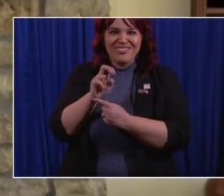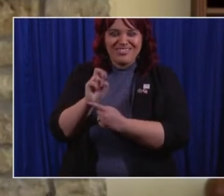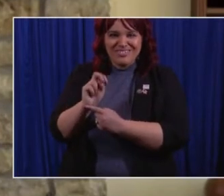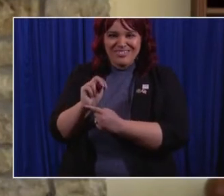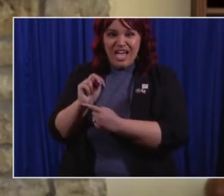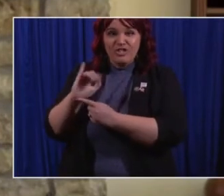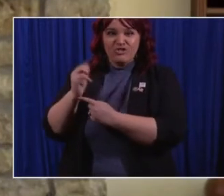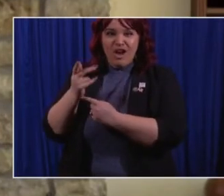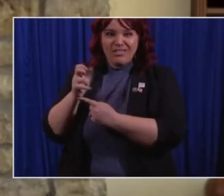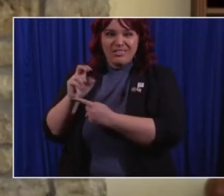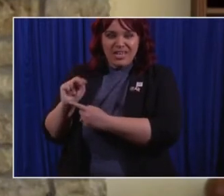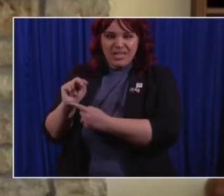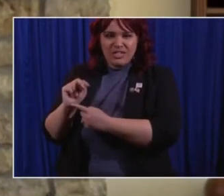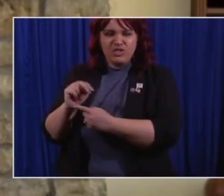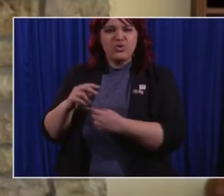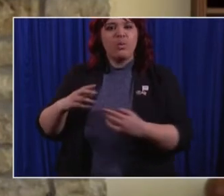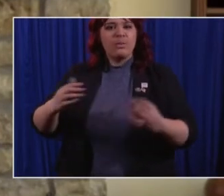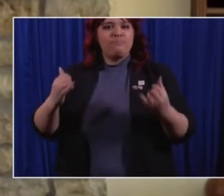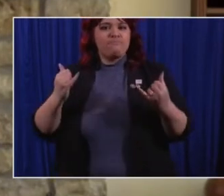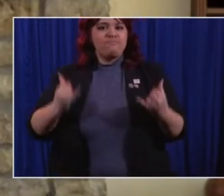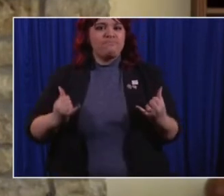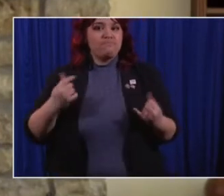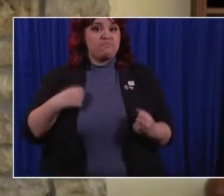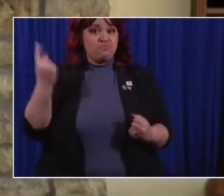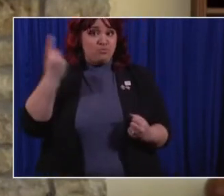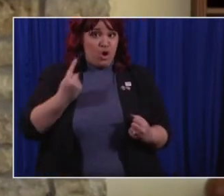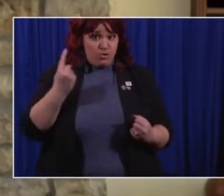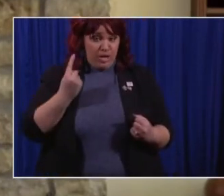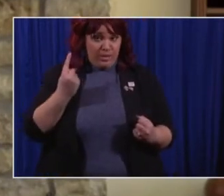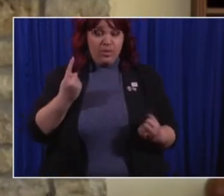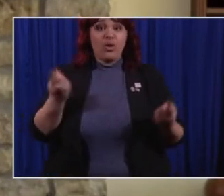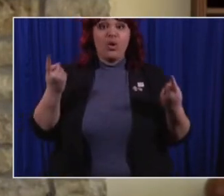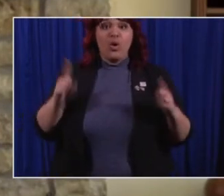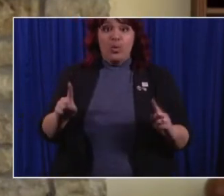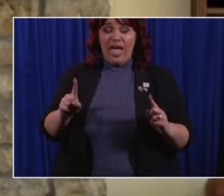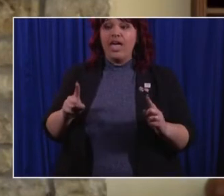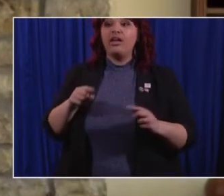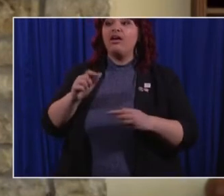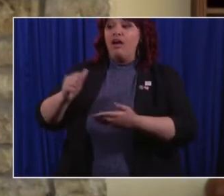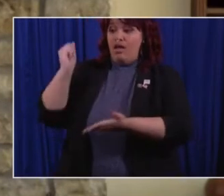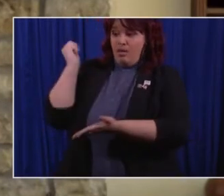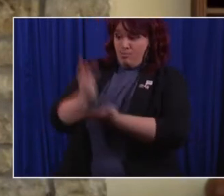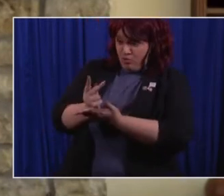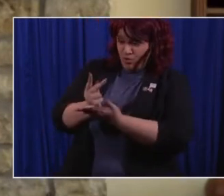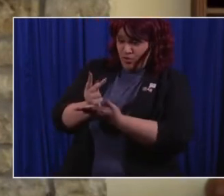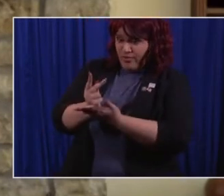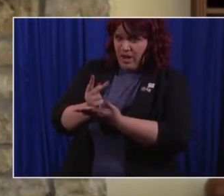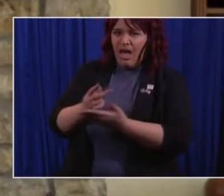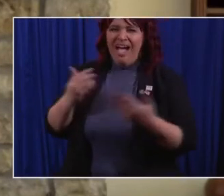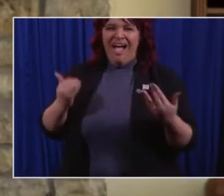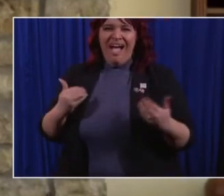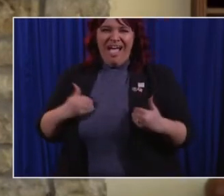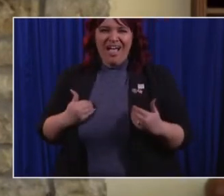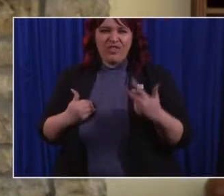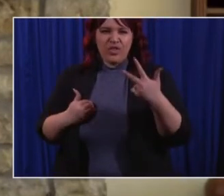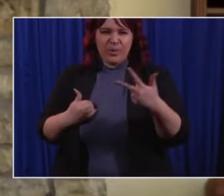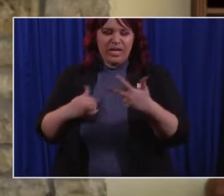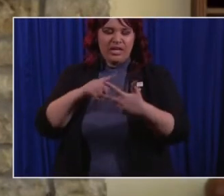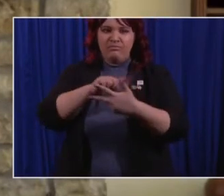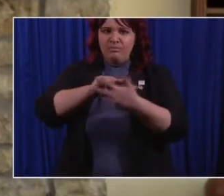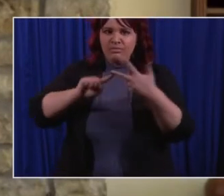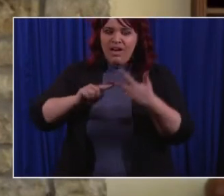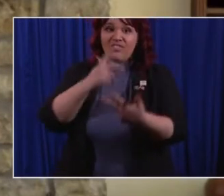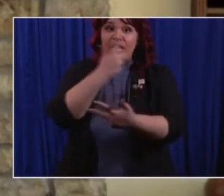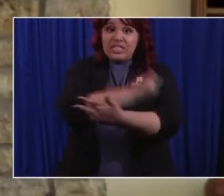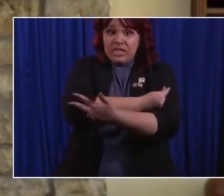a choice in choosing either Johnson & Johnson or a Pfizer or Moderna vaccine? And does the state plan